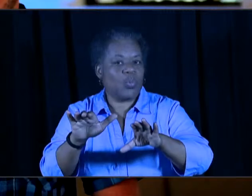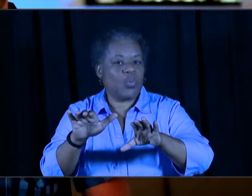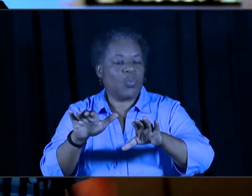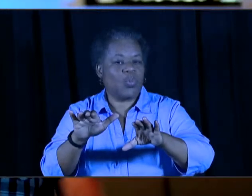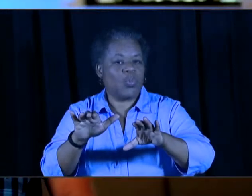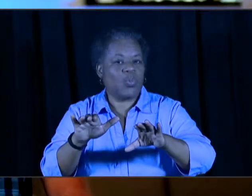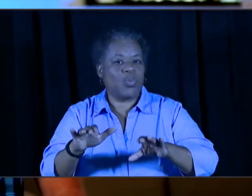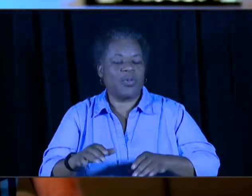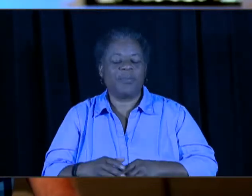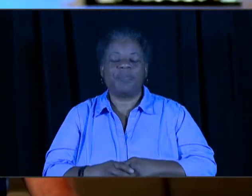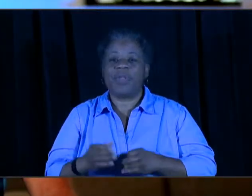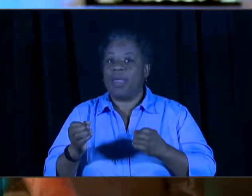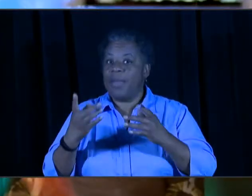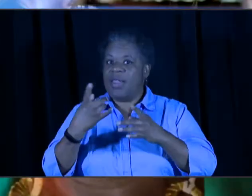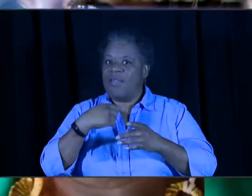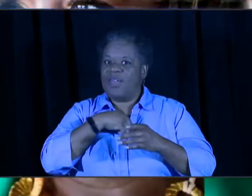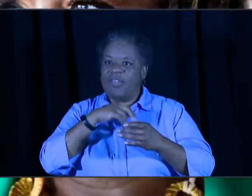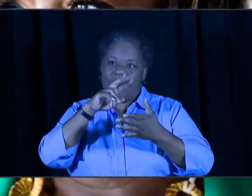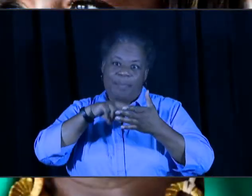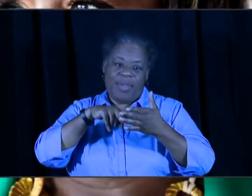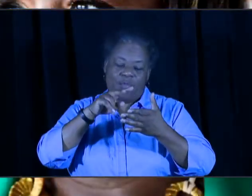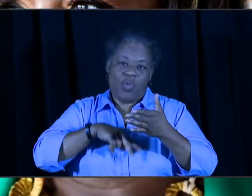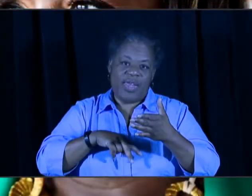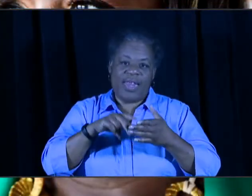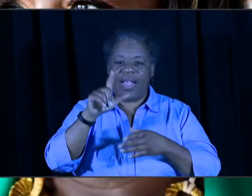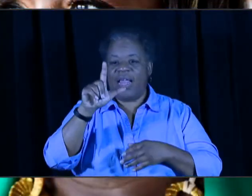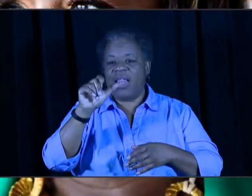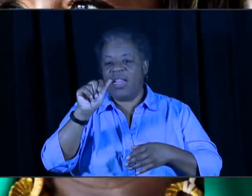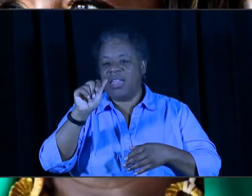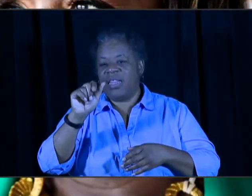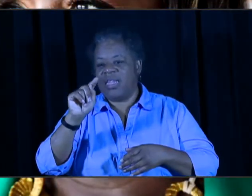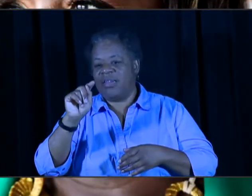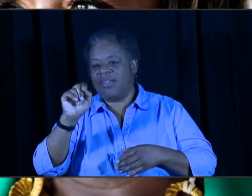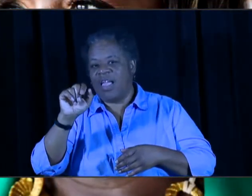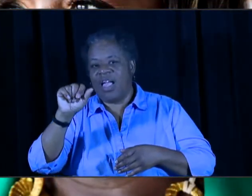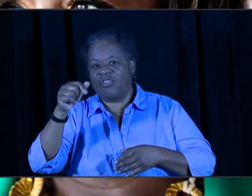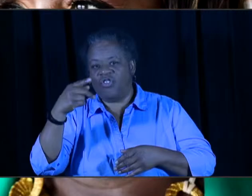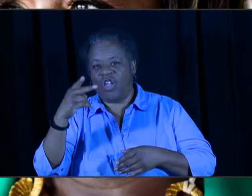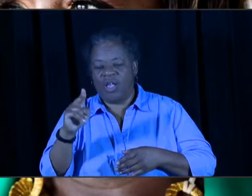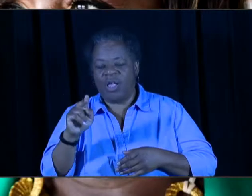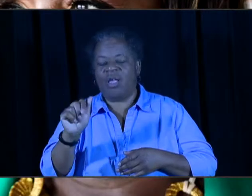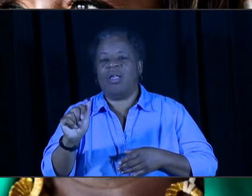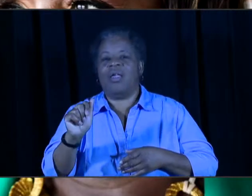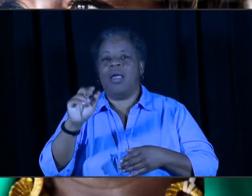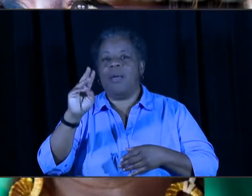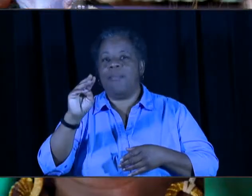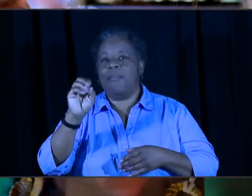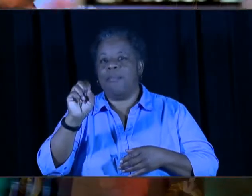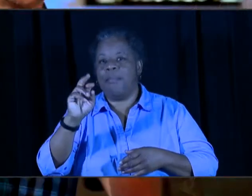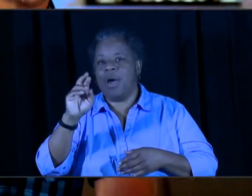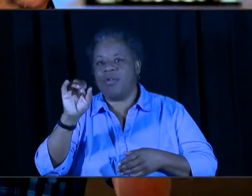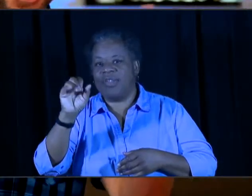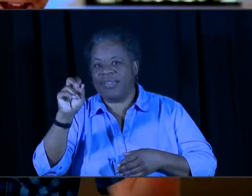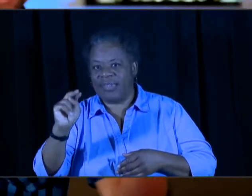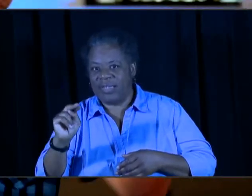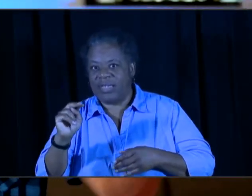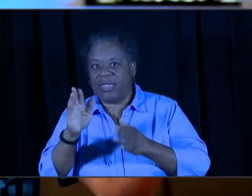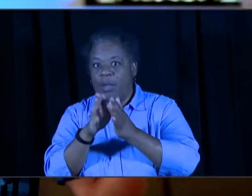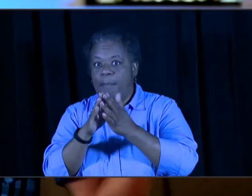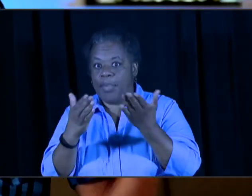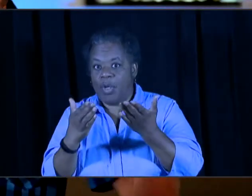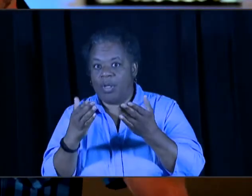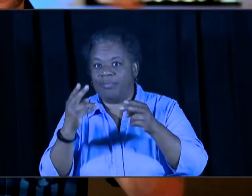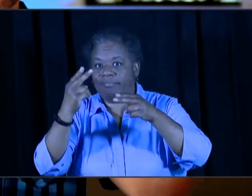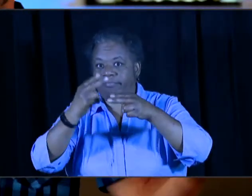Many of us have been reading Latasha Morrison's book this summer, Be the Bridge. Now, I know there's a lot of